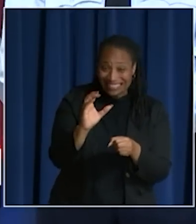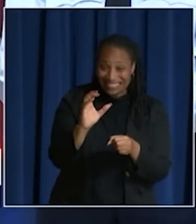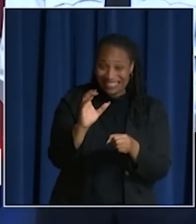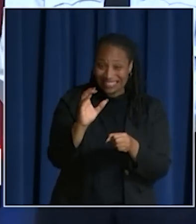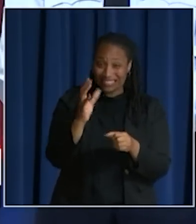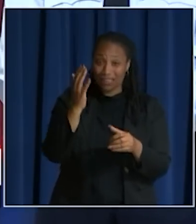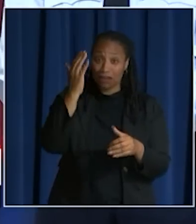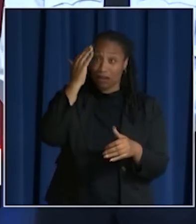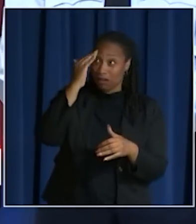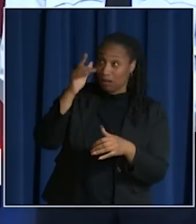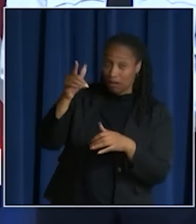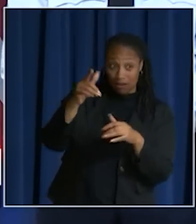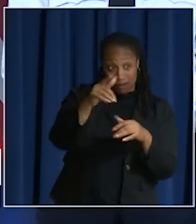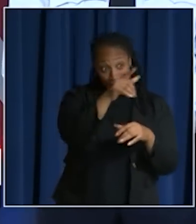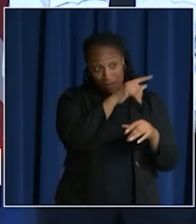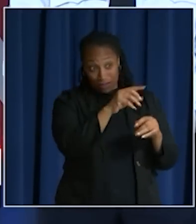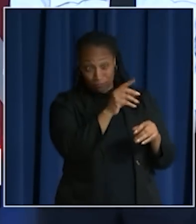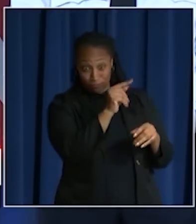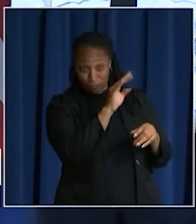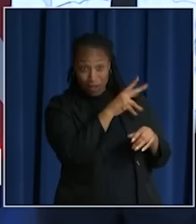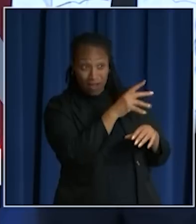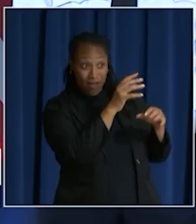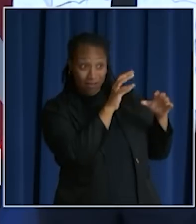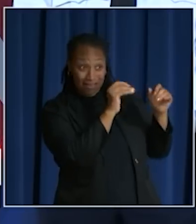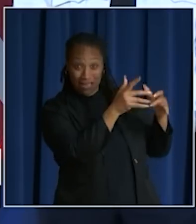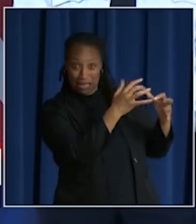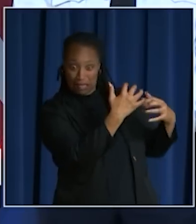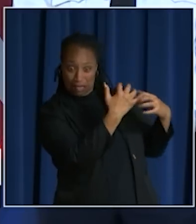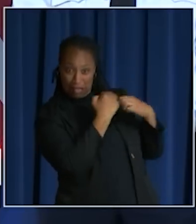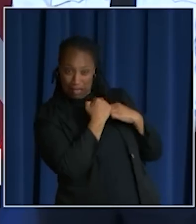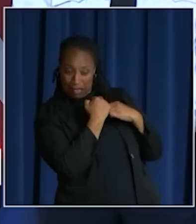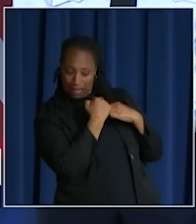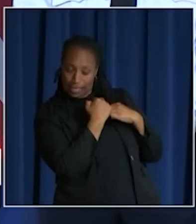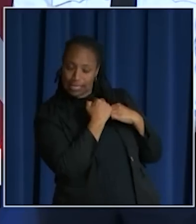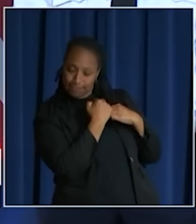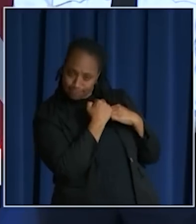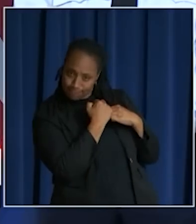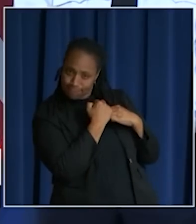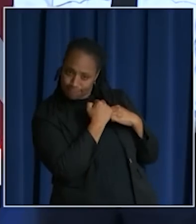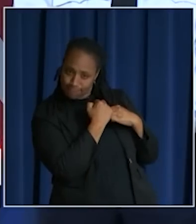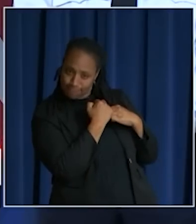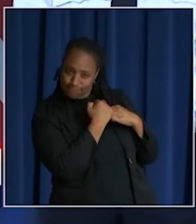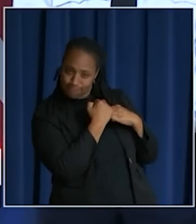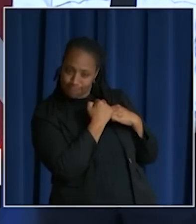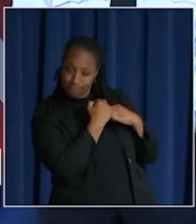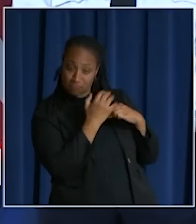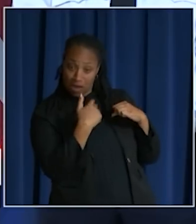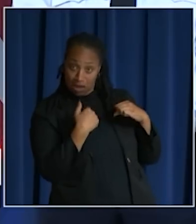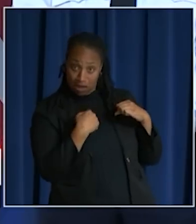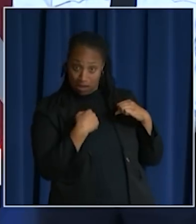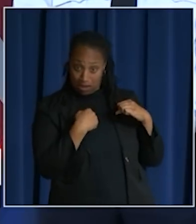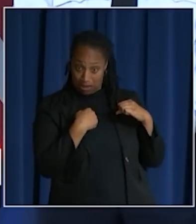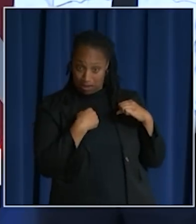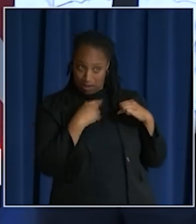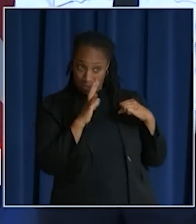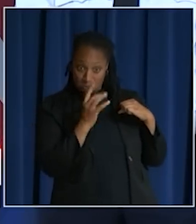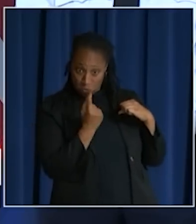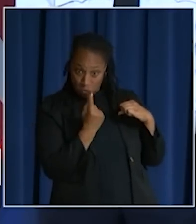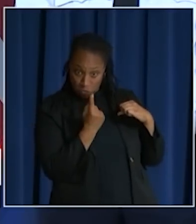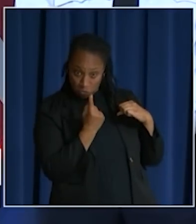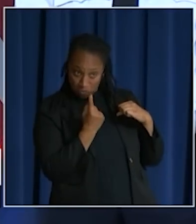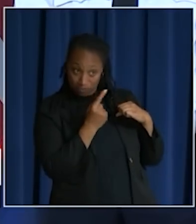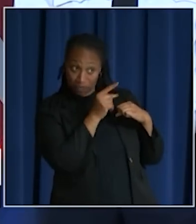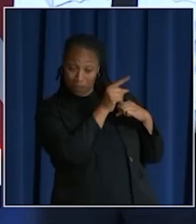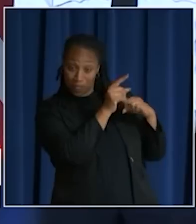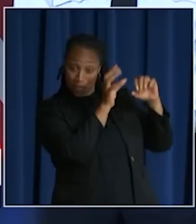said before, and I'll repeat, that I believe that the president's view of DC is shaped by